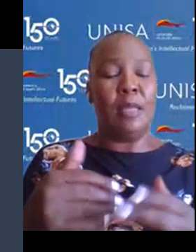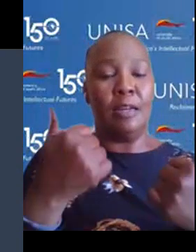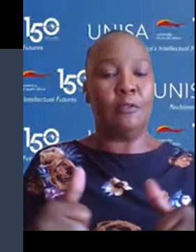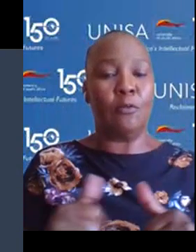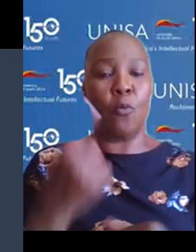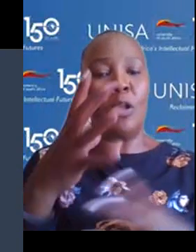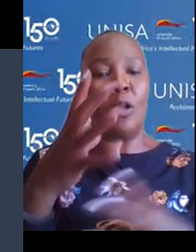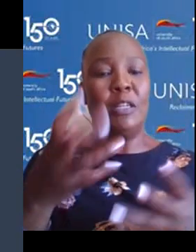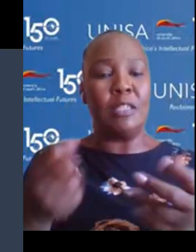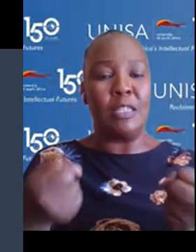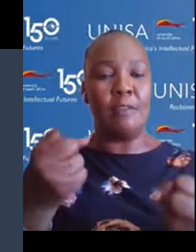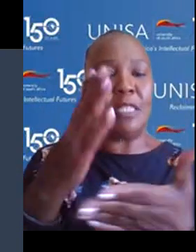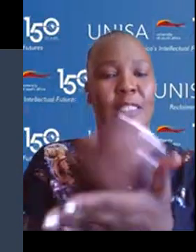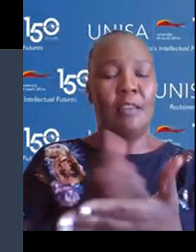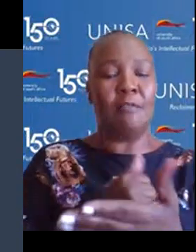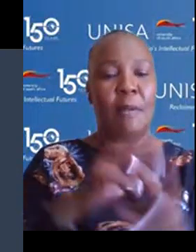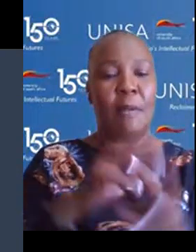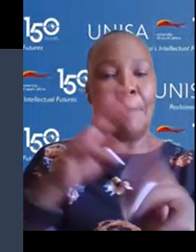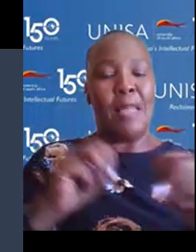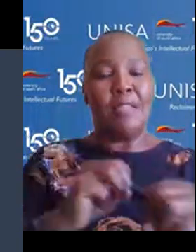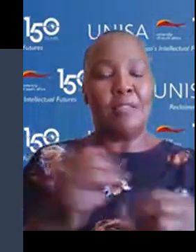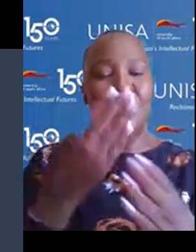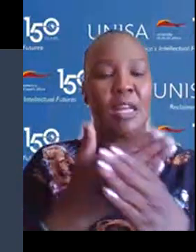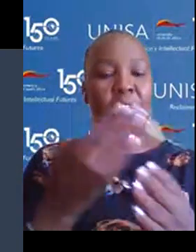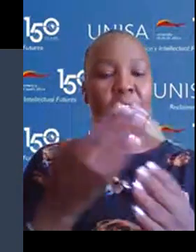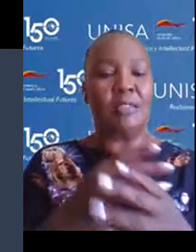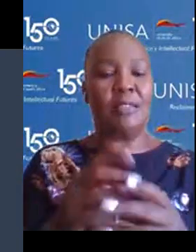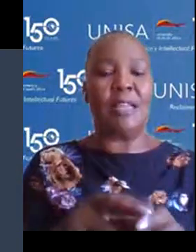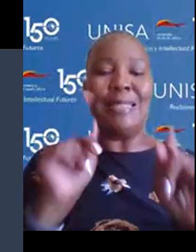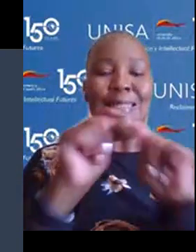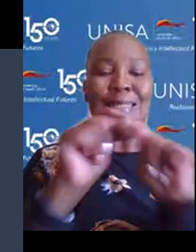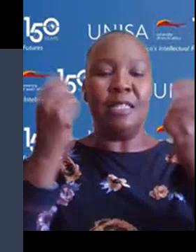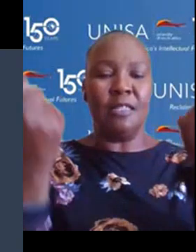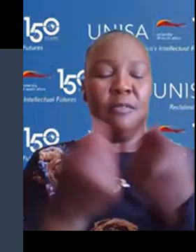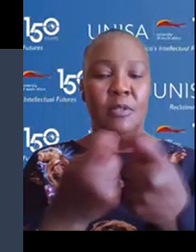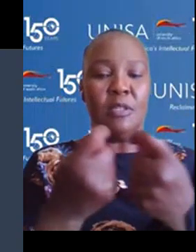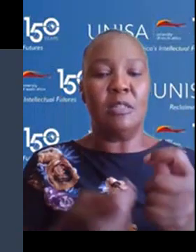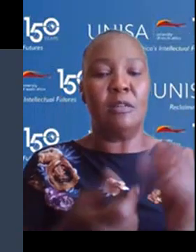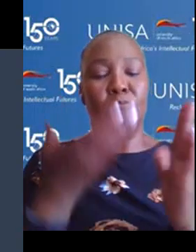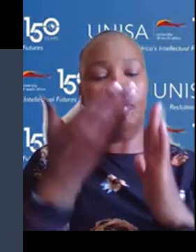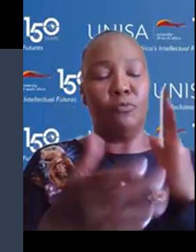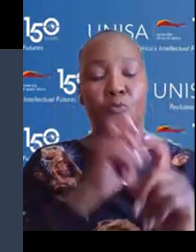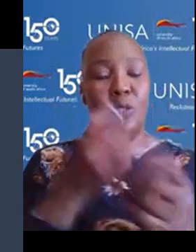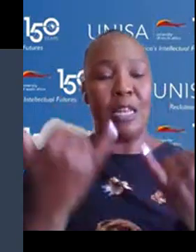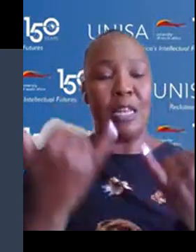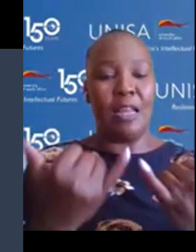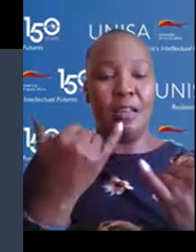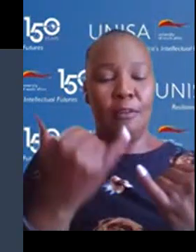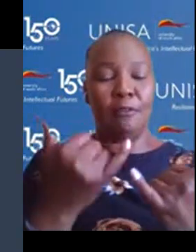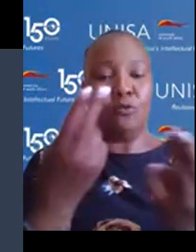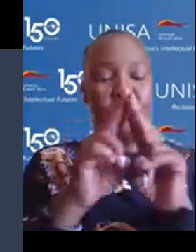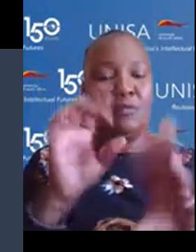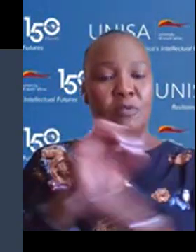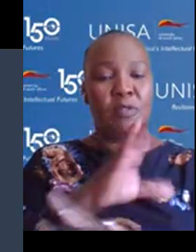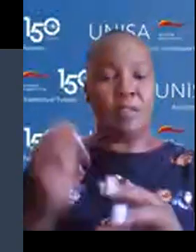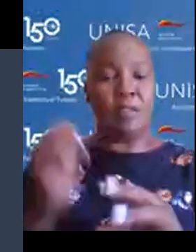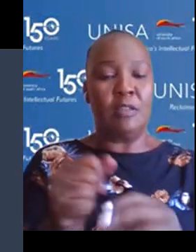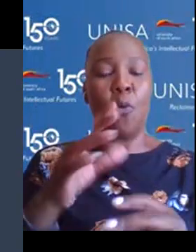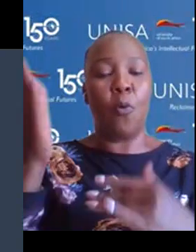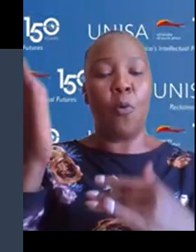to securely save and manage files, Teams. As you know, Teams are being used quite a lot now in the university for online